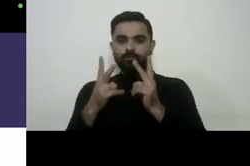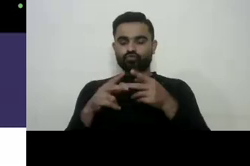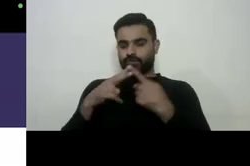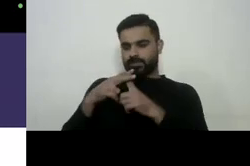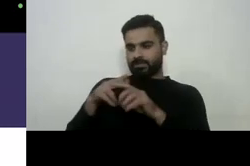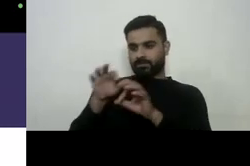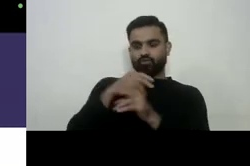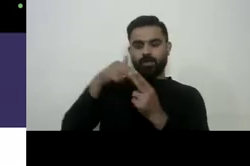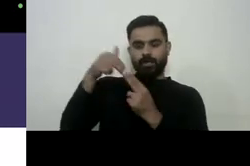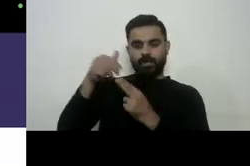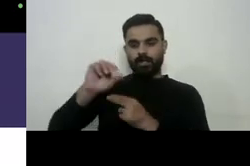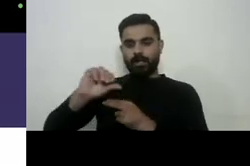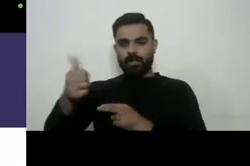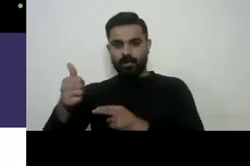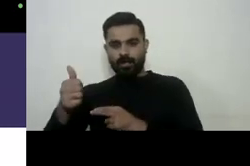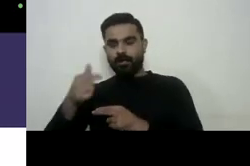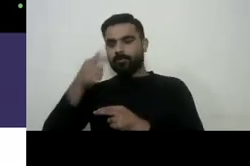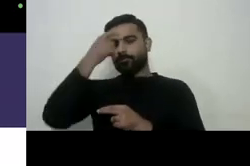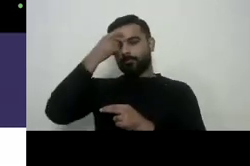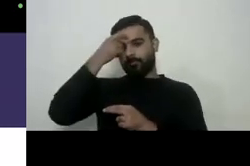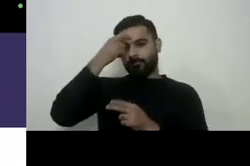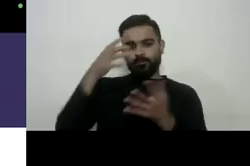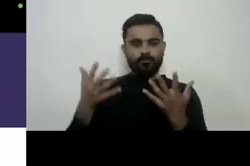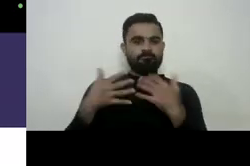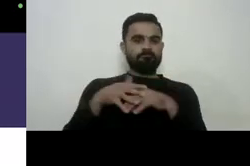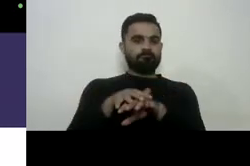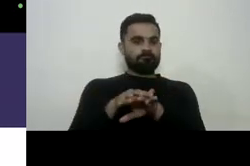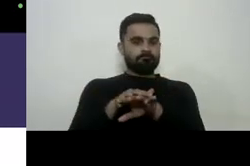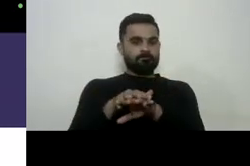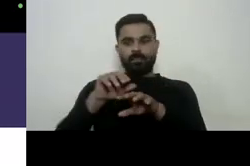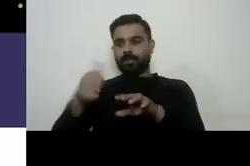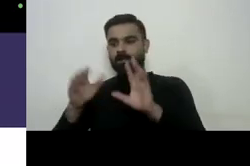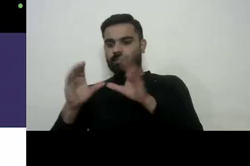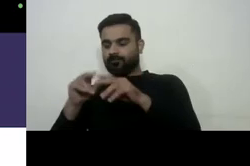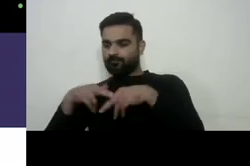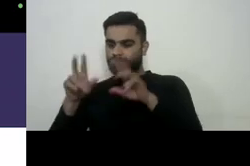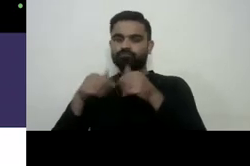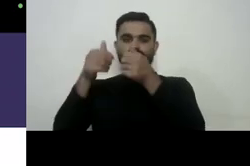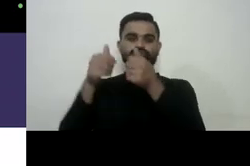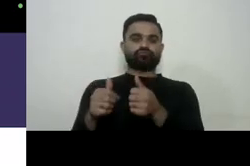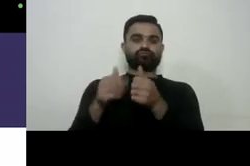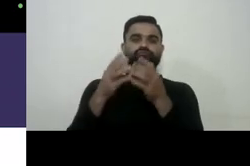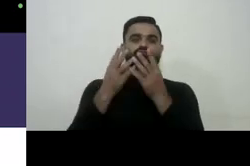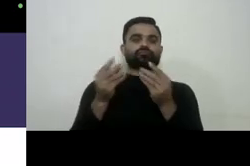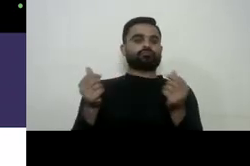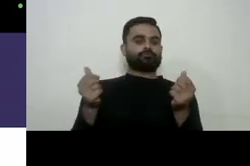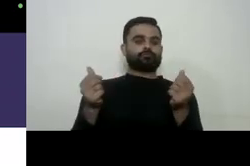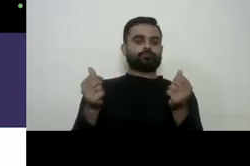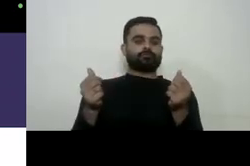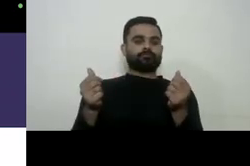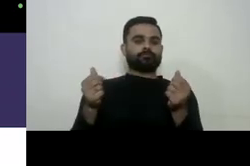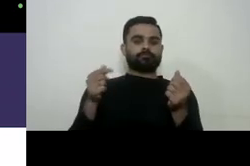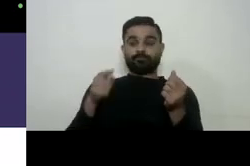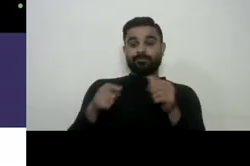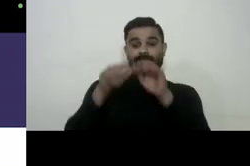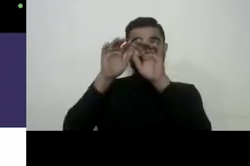in the story, another at the problems that emerge, and another group finally comes up with solutions, right? So the